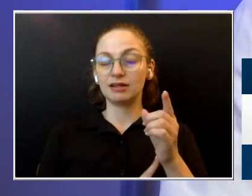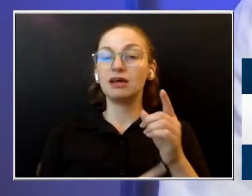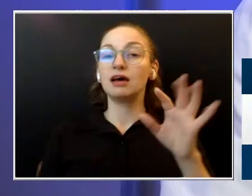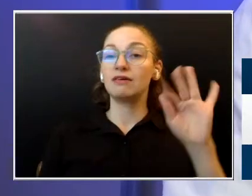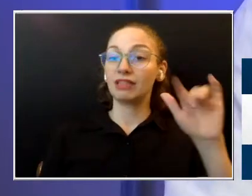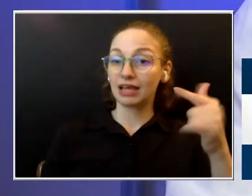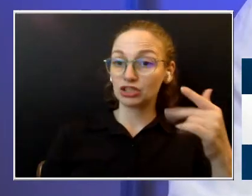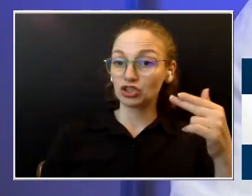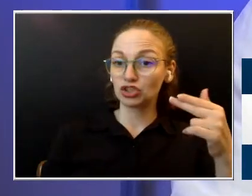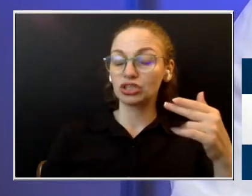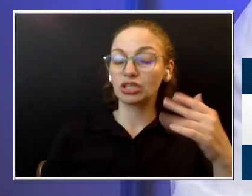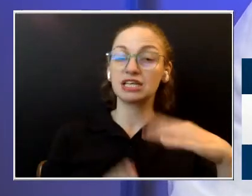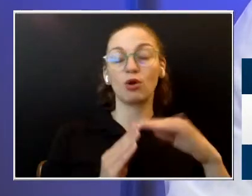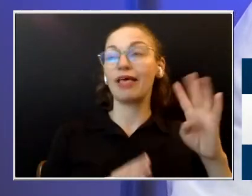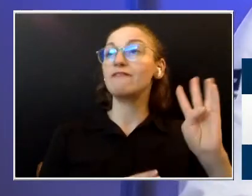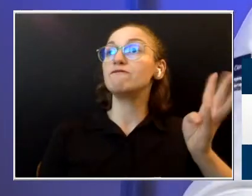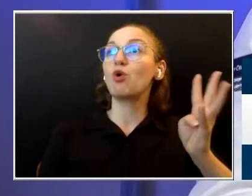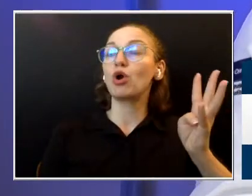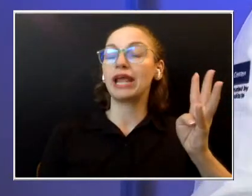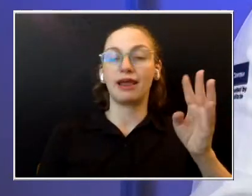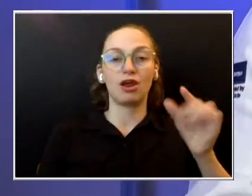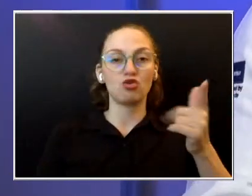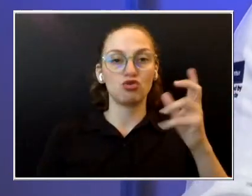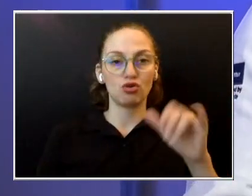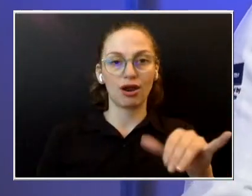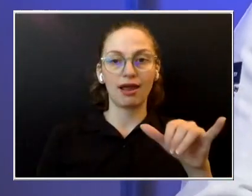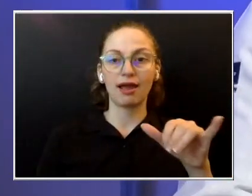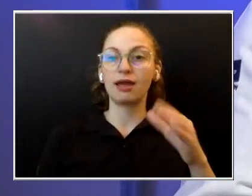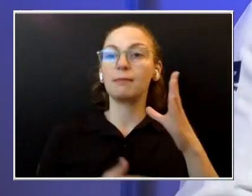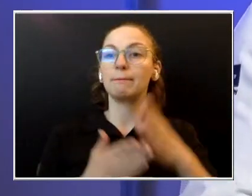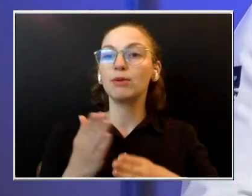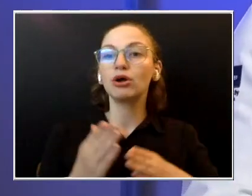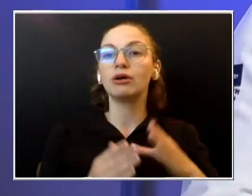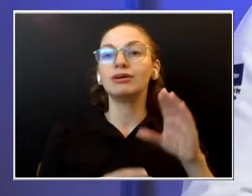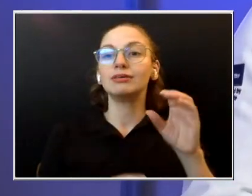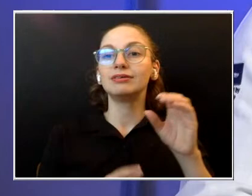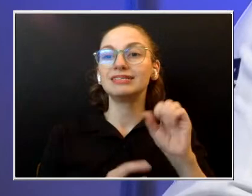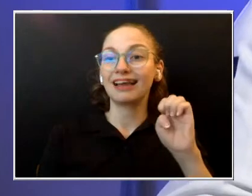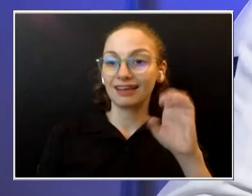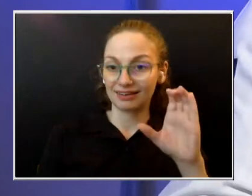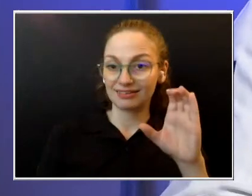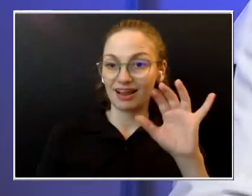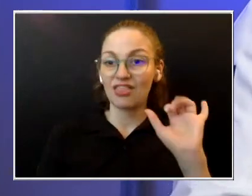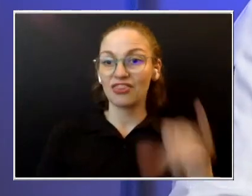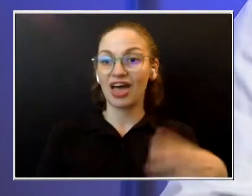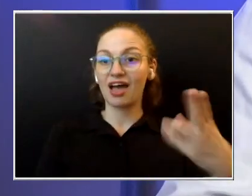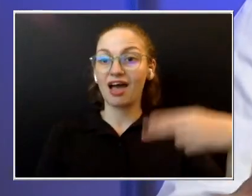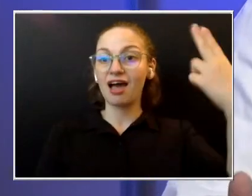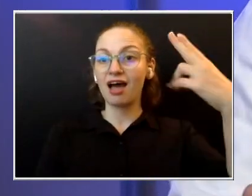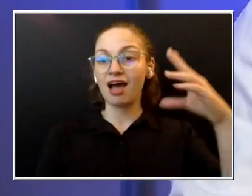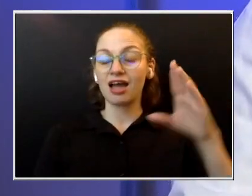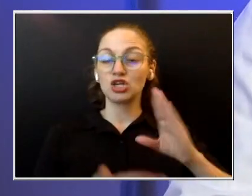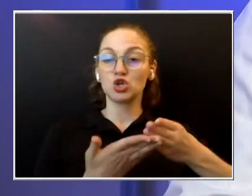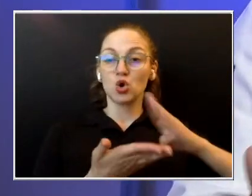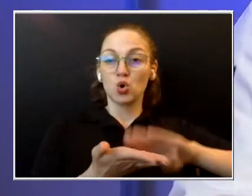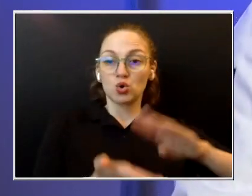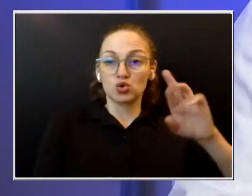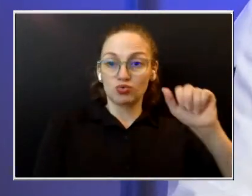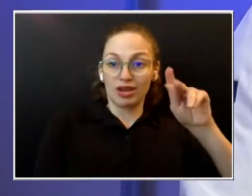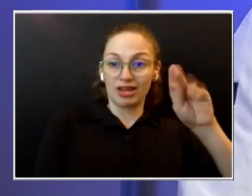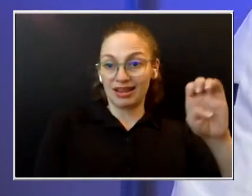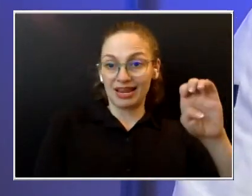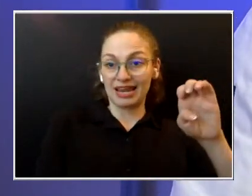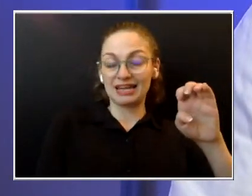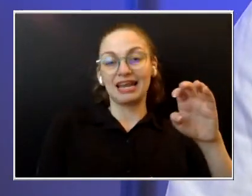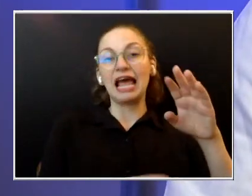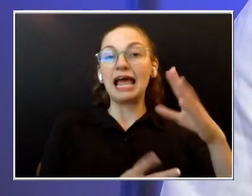And the idea is that this ultra high dose rate actually spares normal tissue, but doesn't minimize the dose to the